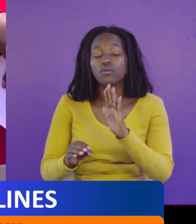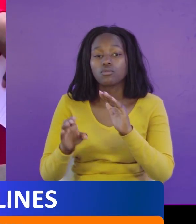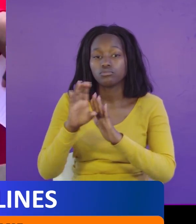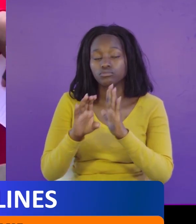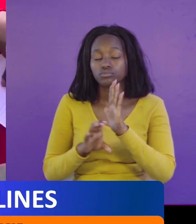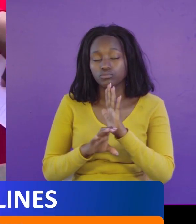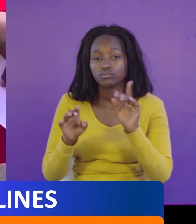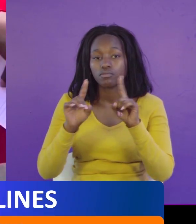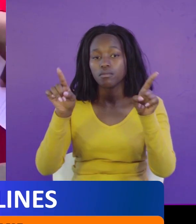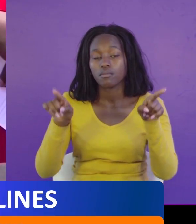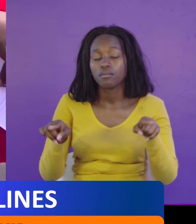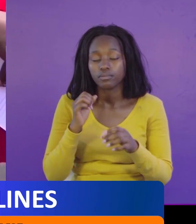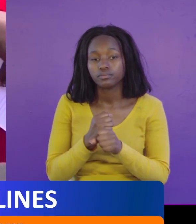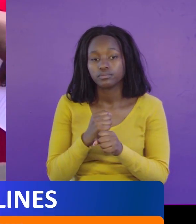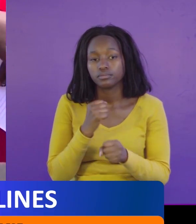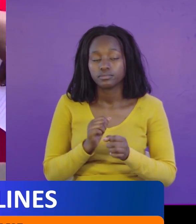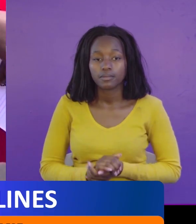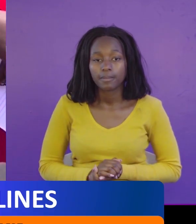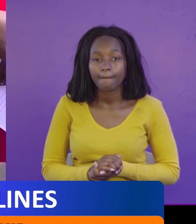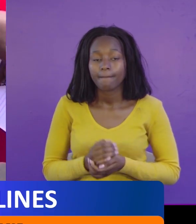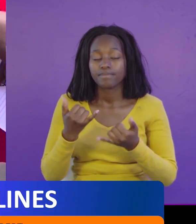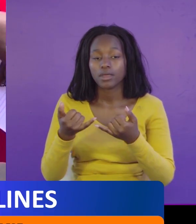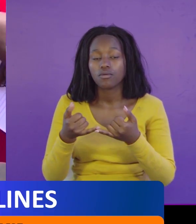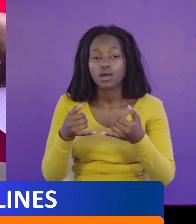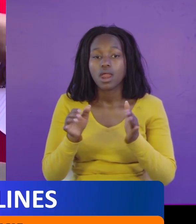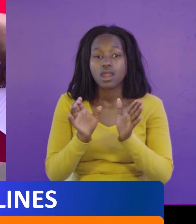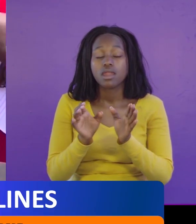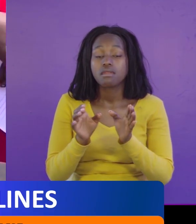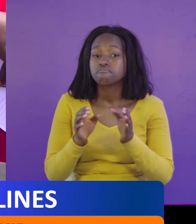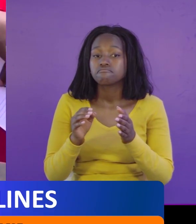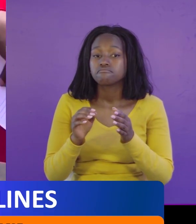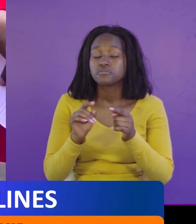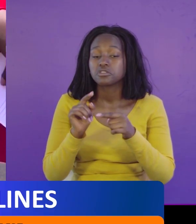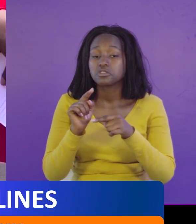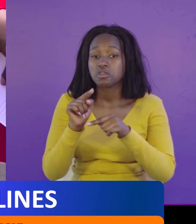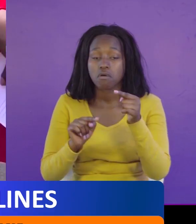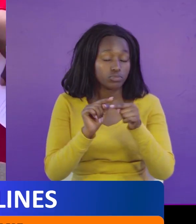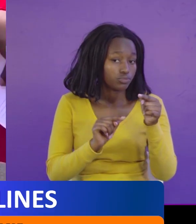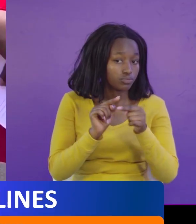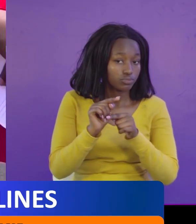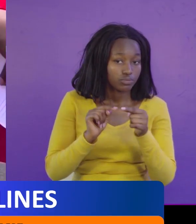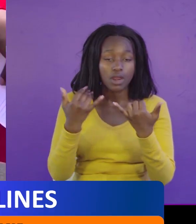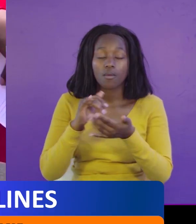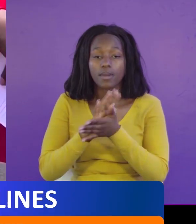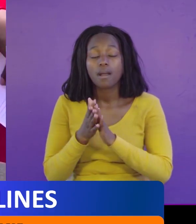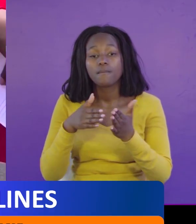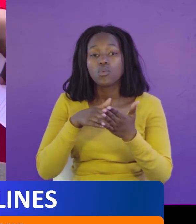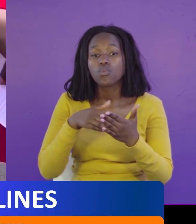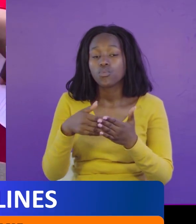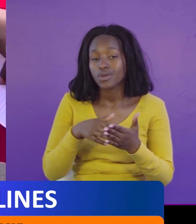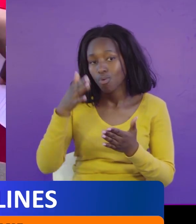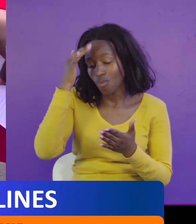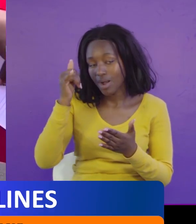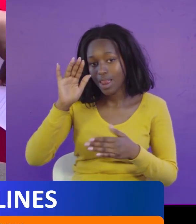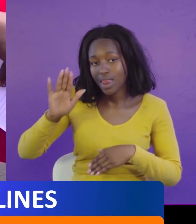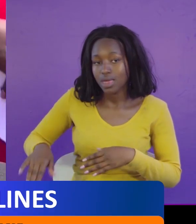Constitution's most significant gains, has been systematically weakened through delayed and inadequate funding of